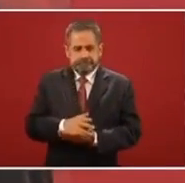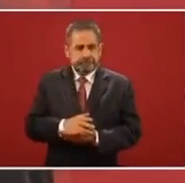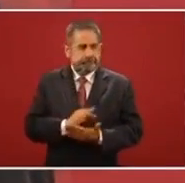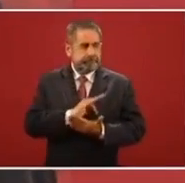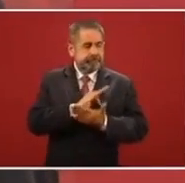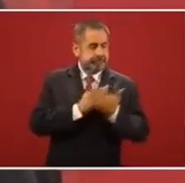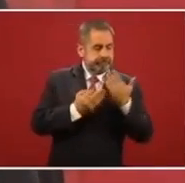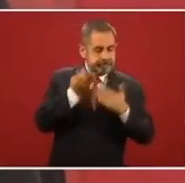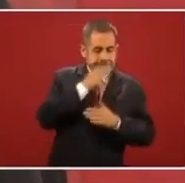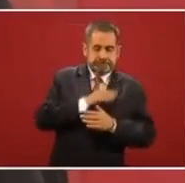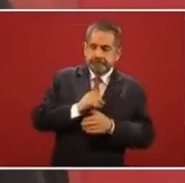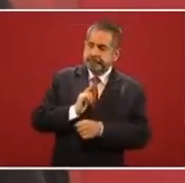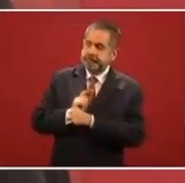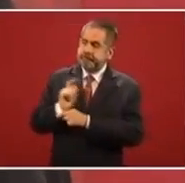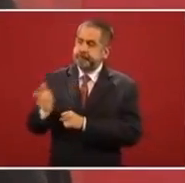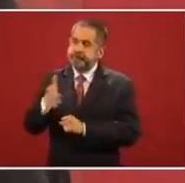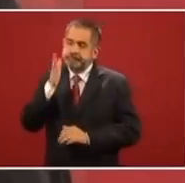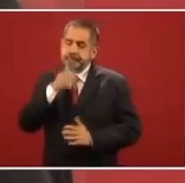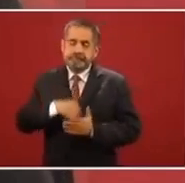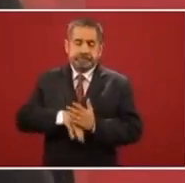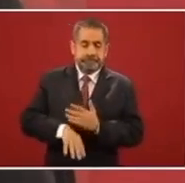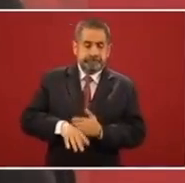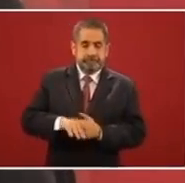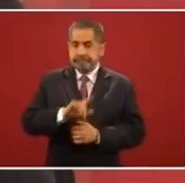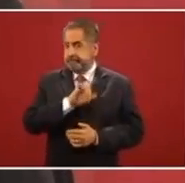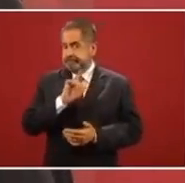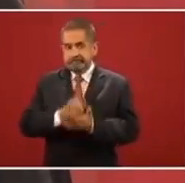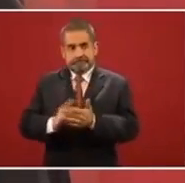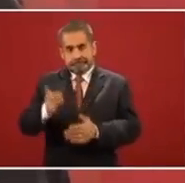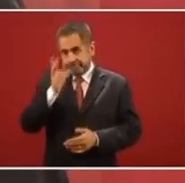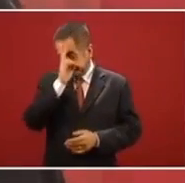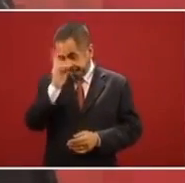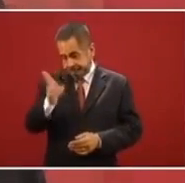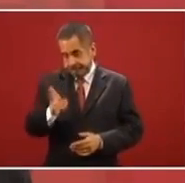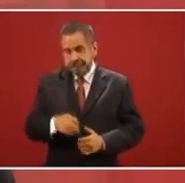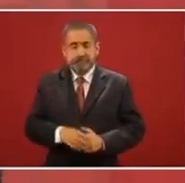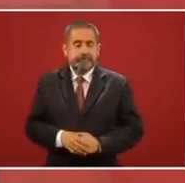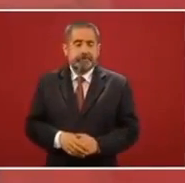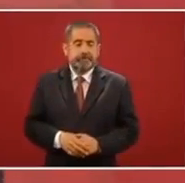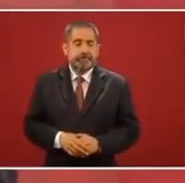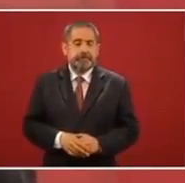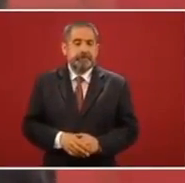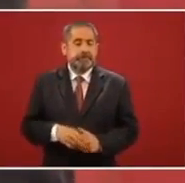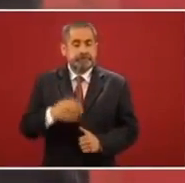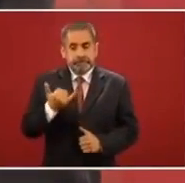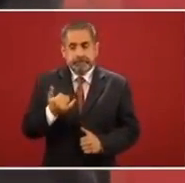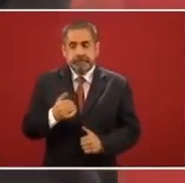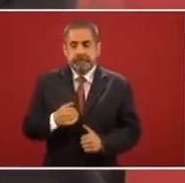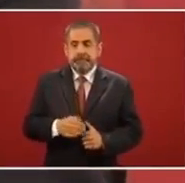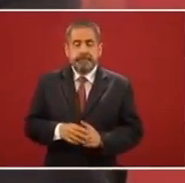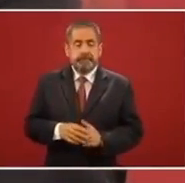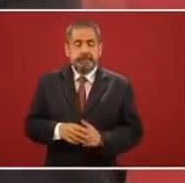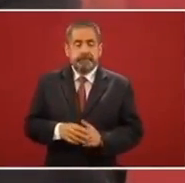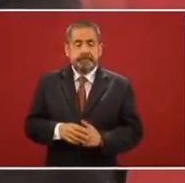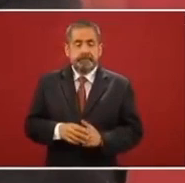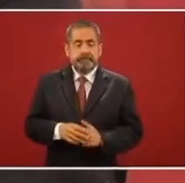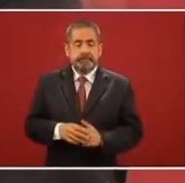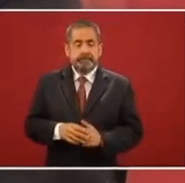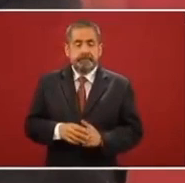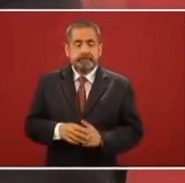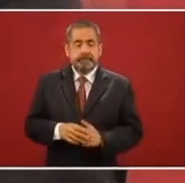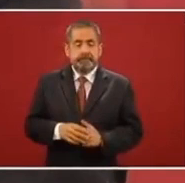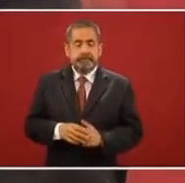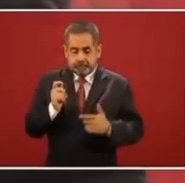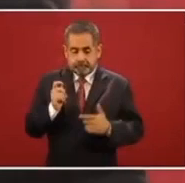defraudación fiscal. to defraud the Y attorney, no hay or that